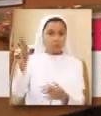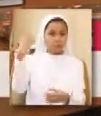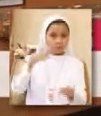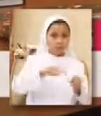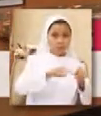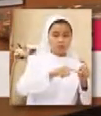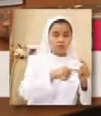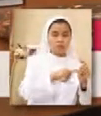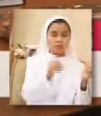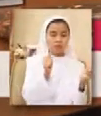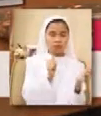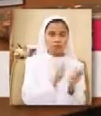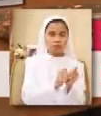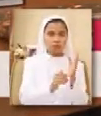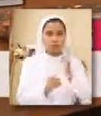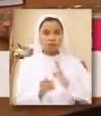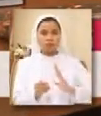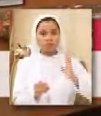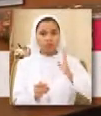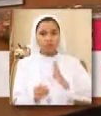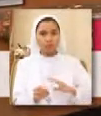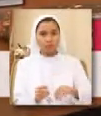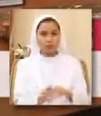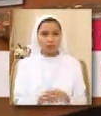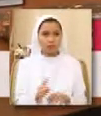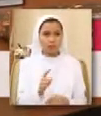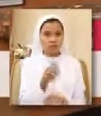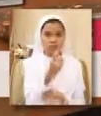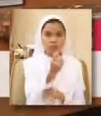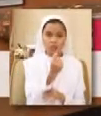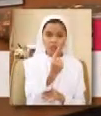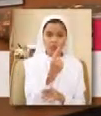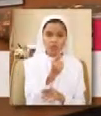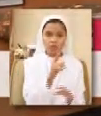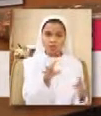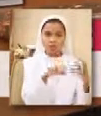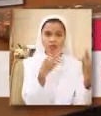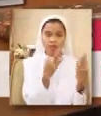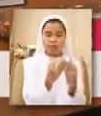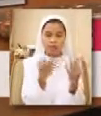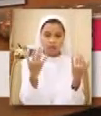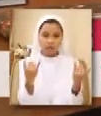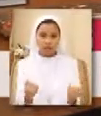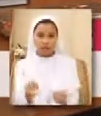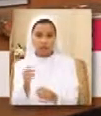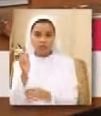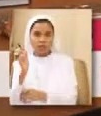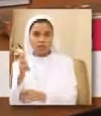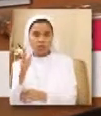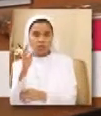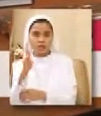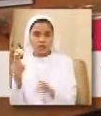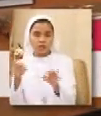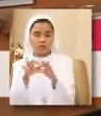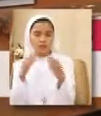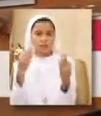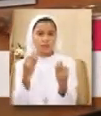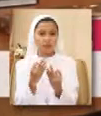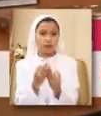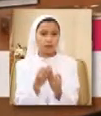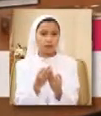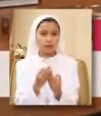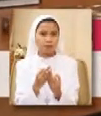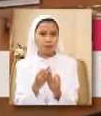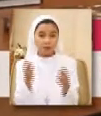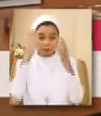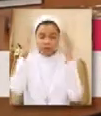34 families. When we started with the Missionaries of the Poor Brothers, MOP Brothers, there were 11 families. Now there are about 34